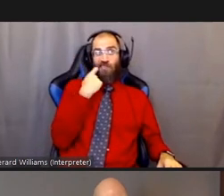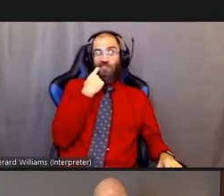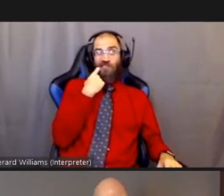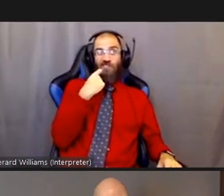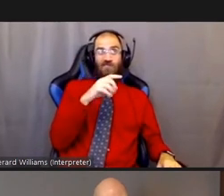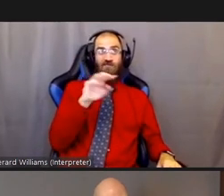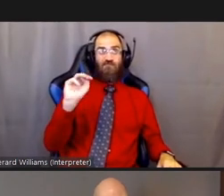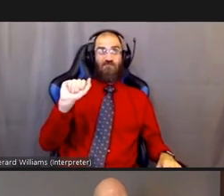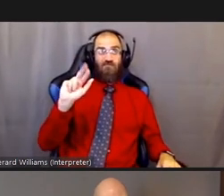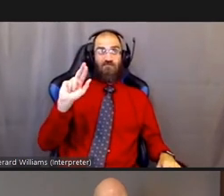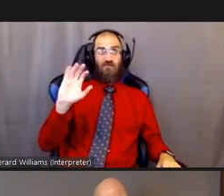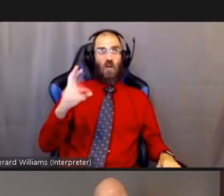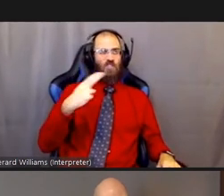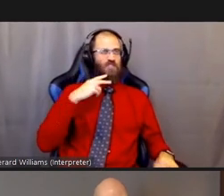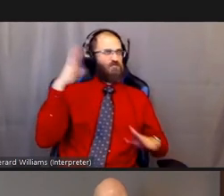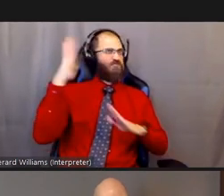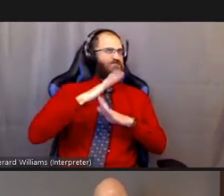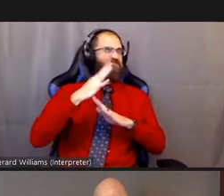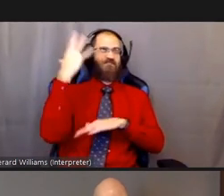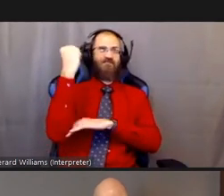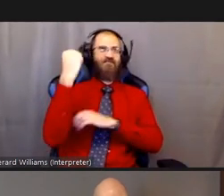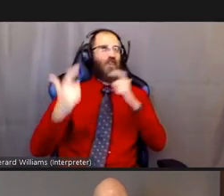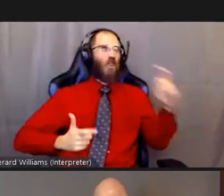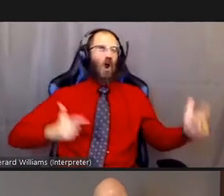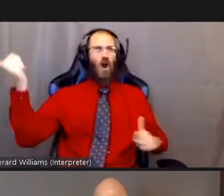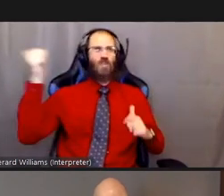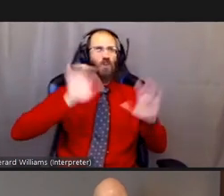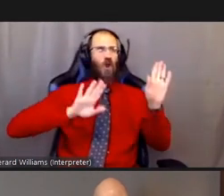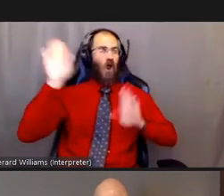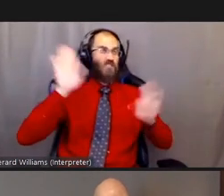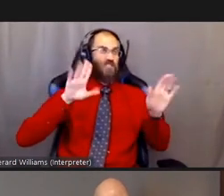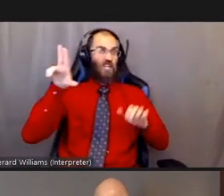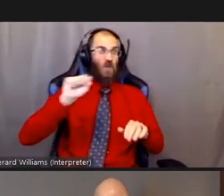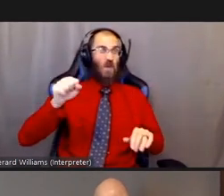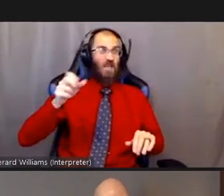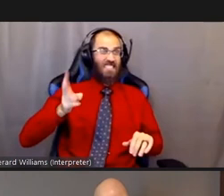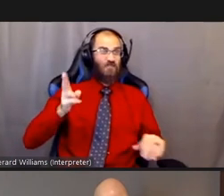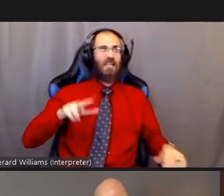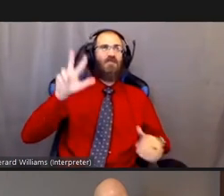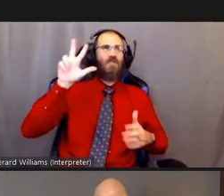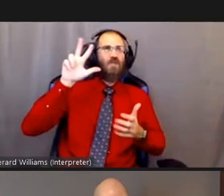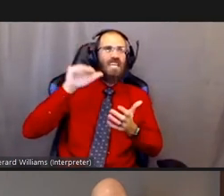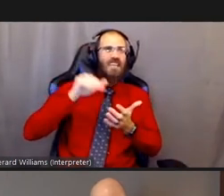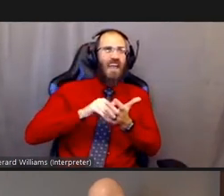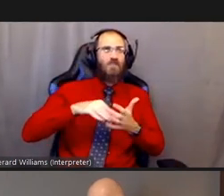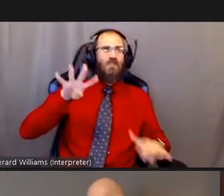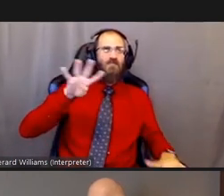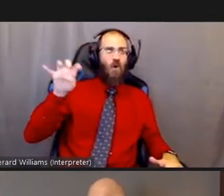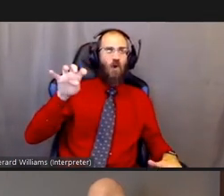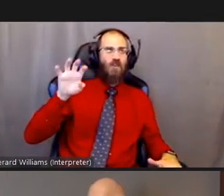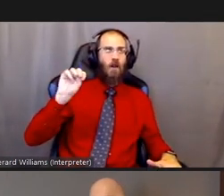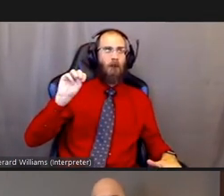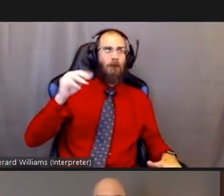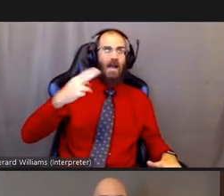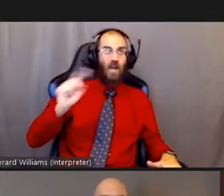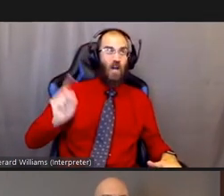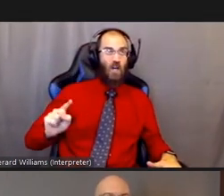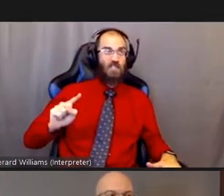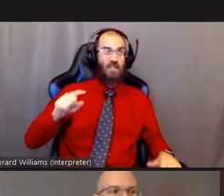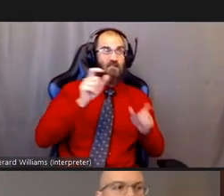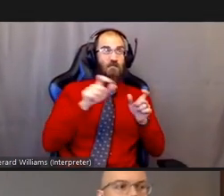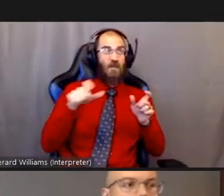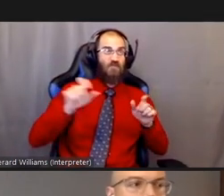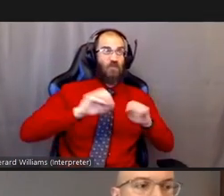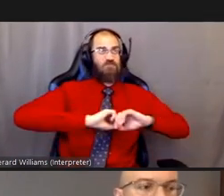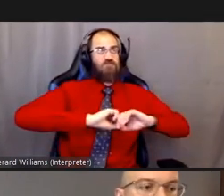had the largest auction in US history, releasing 3,400 megahertz of spectrum into the commercial marketplace across